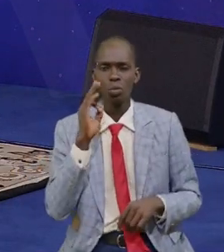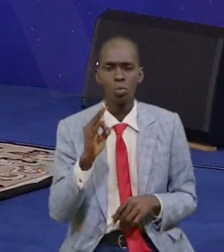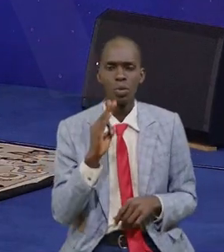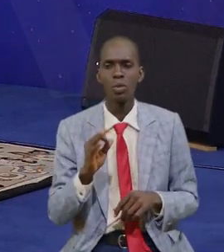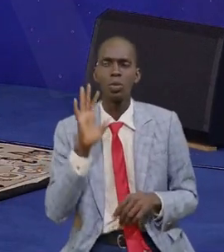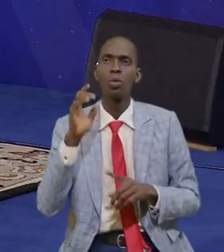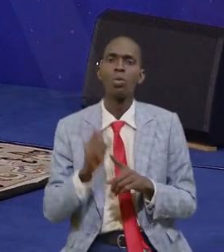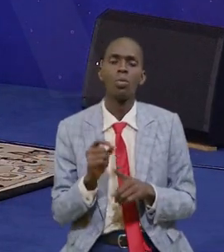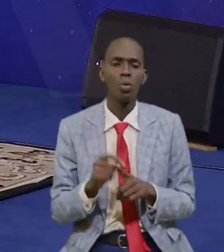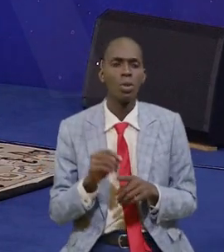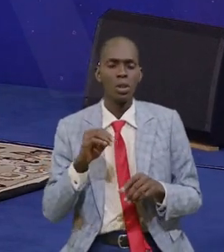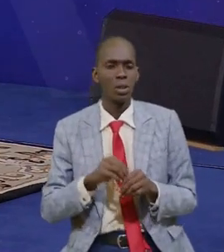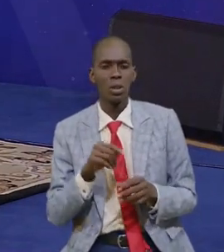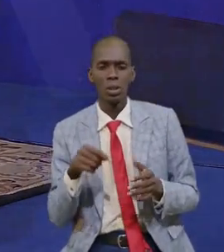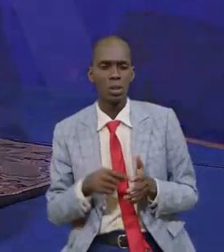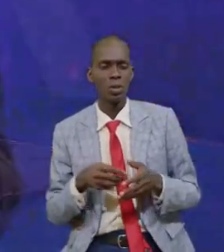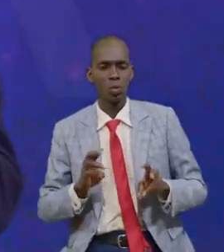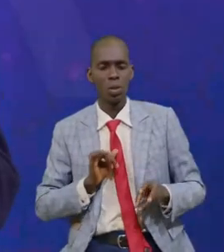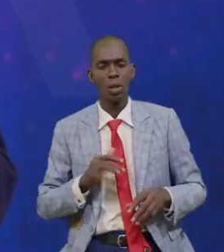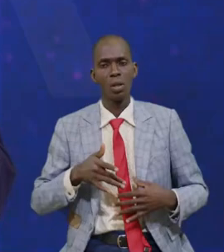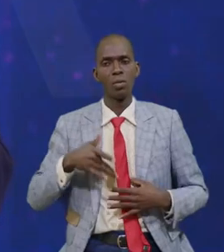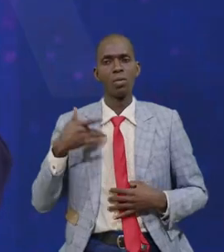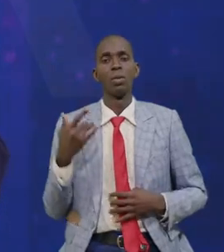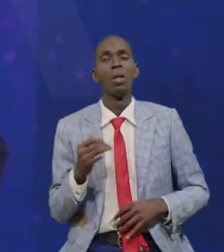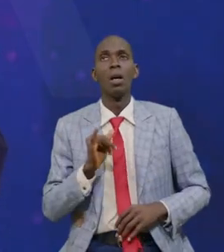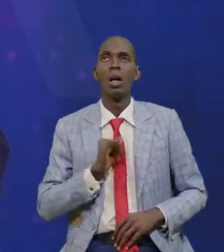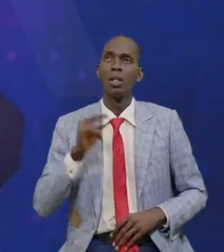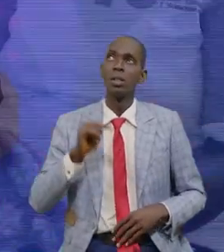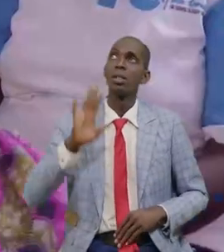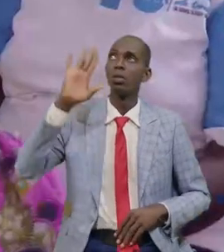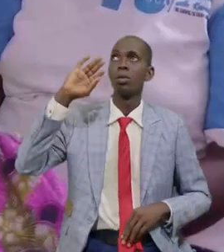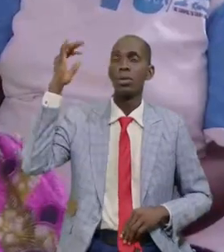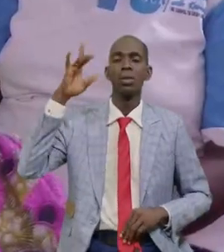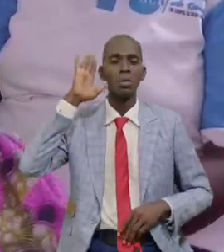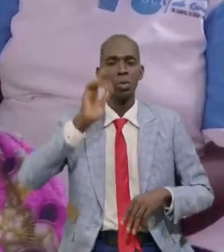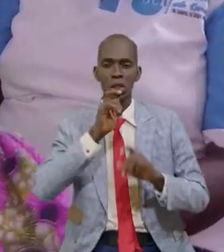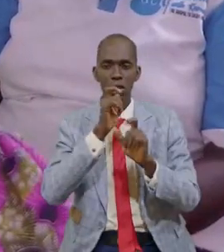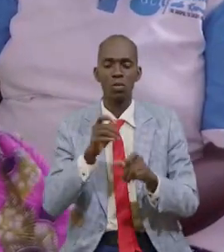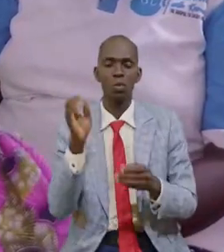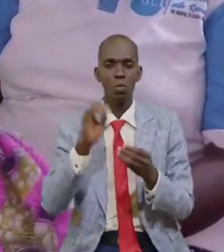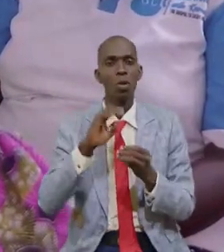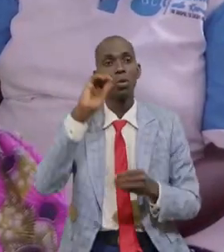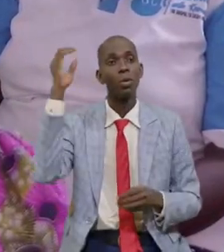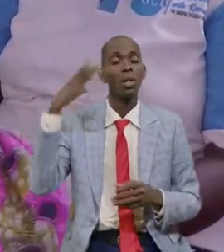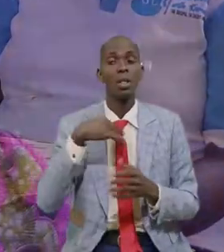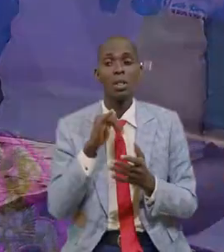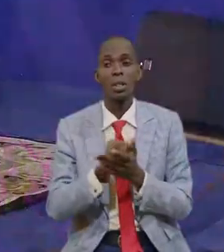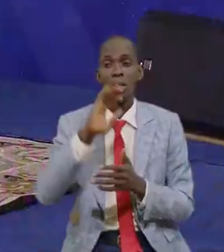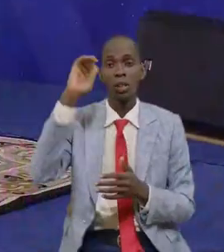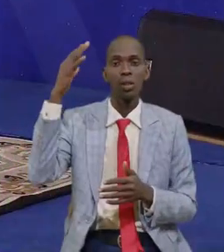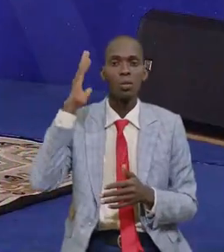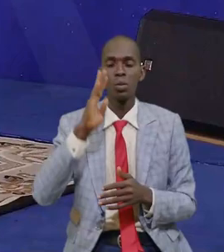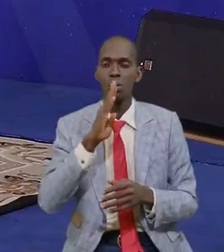word I'm speaking to them. I need grace. He'll give you more grace. And that grace will be sufficient for